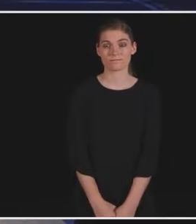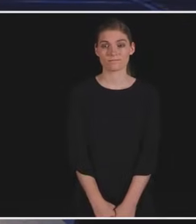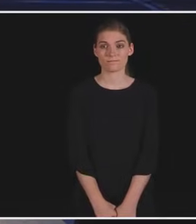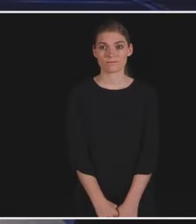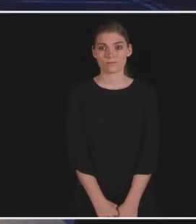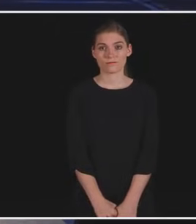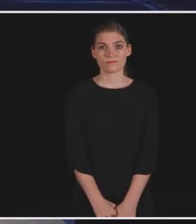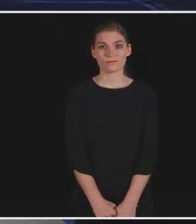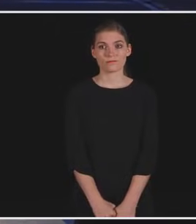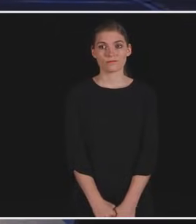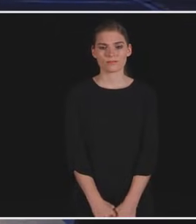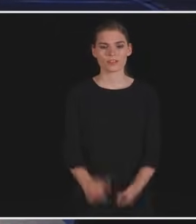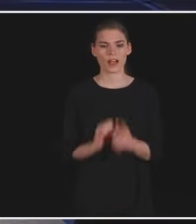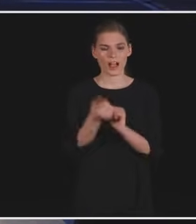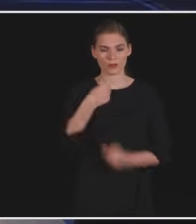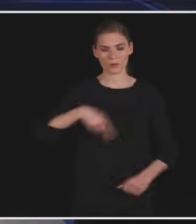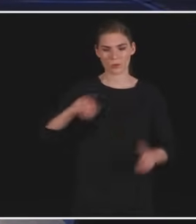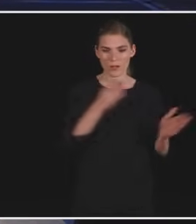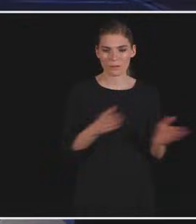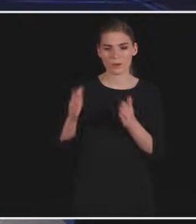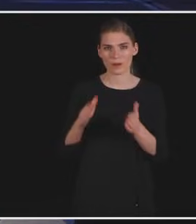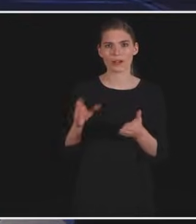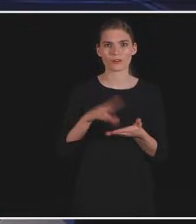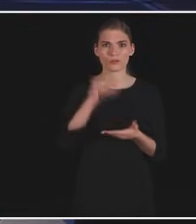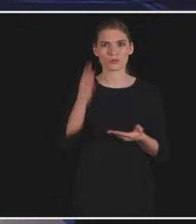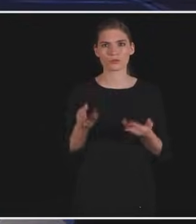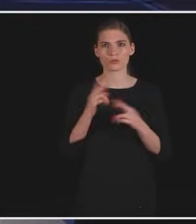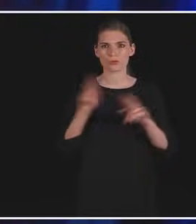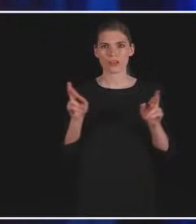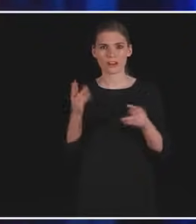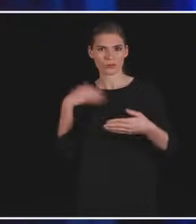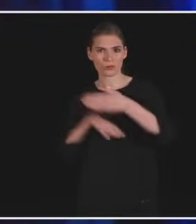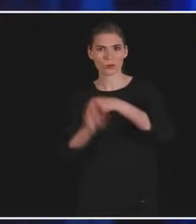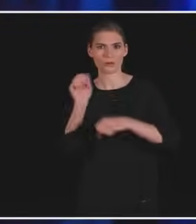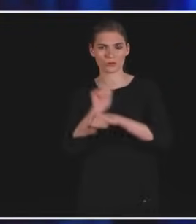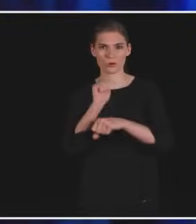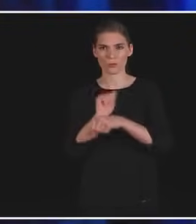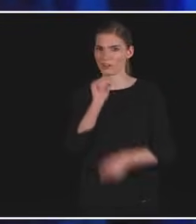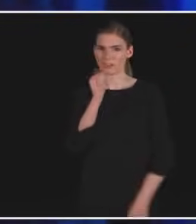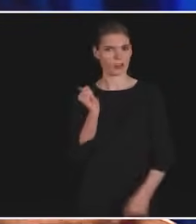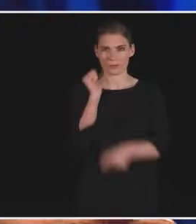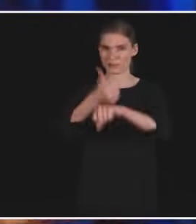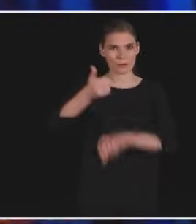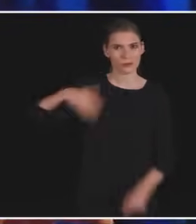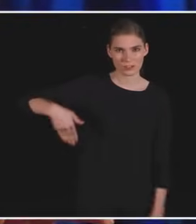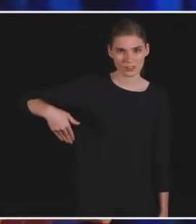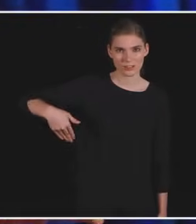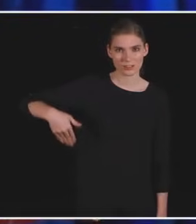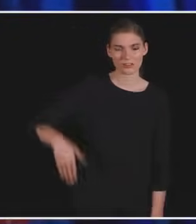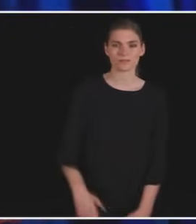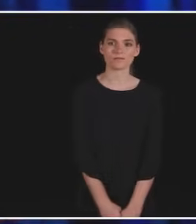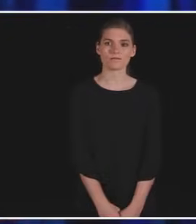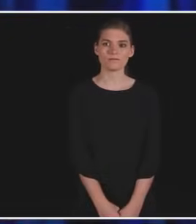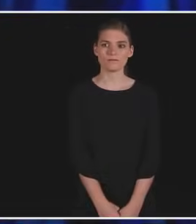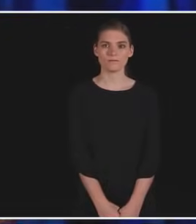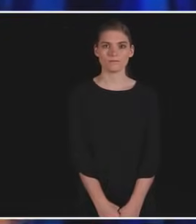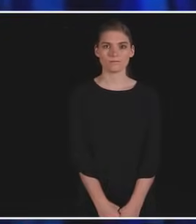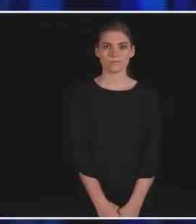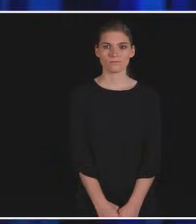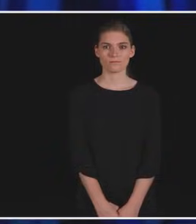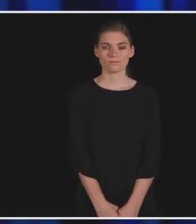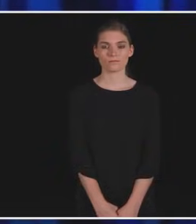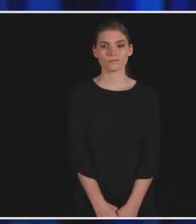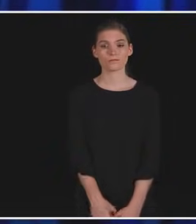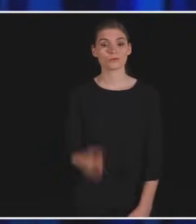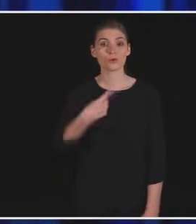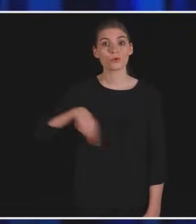now. So how do we prepare students to enter industries that don't even exist yet? In